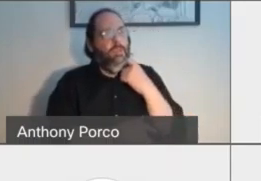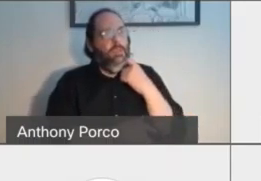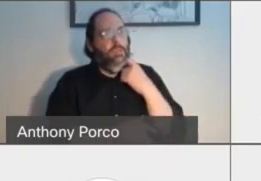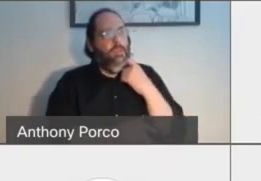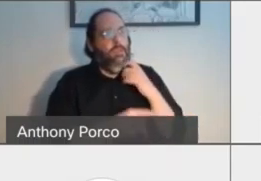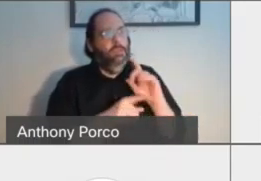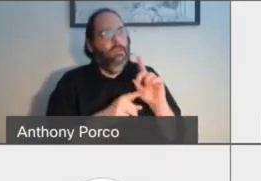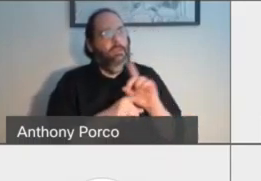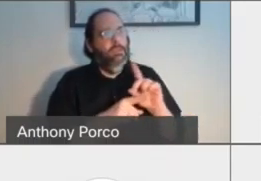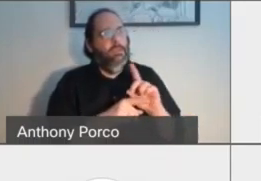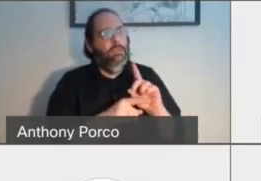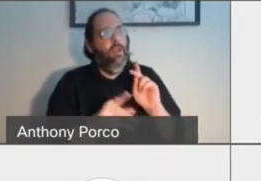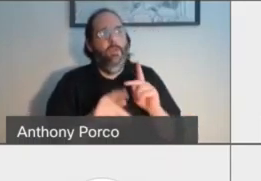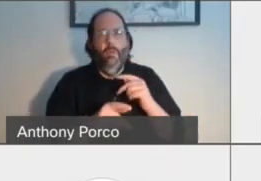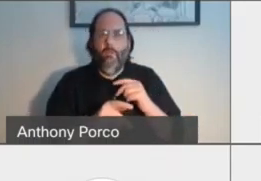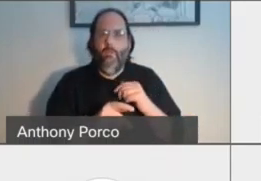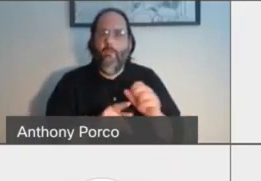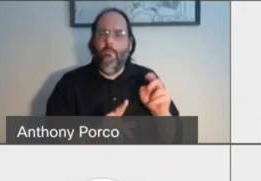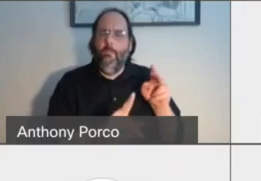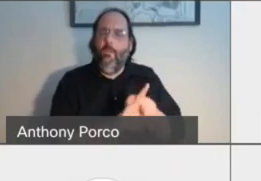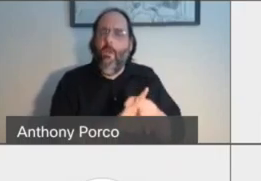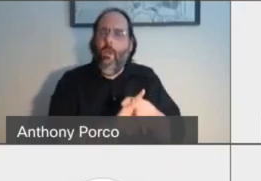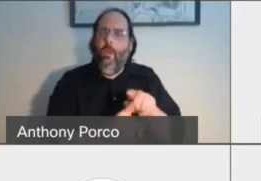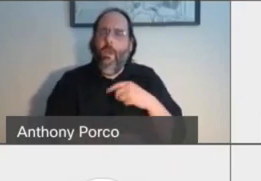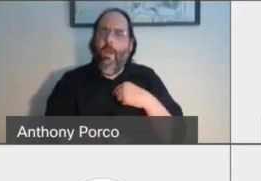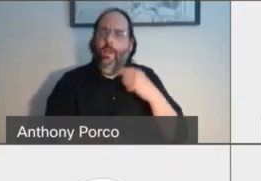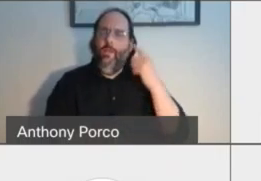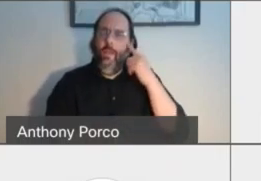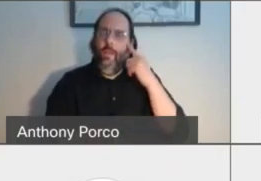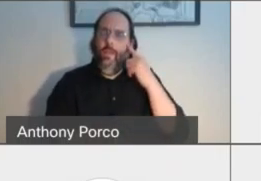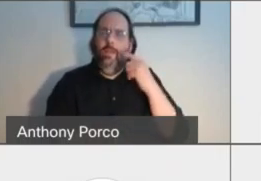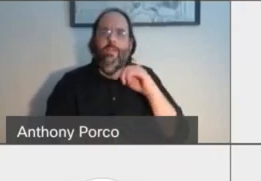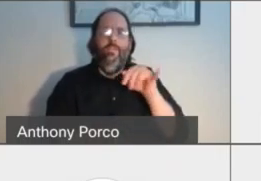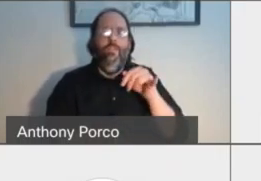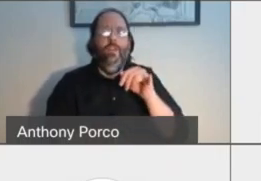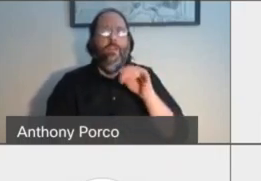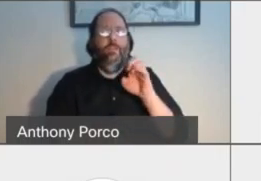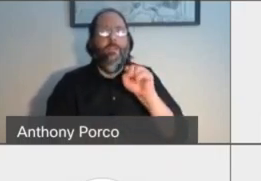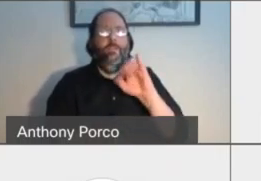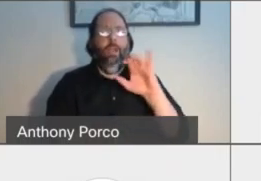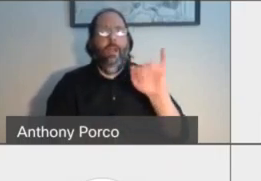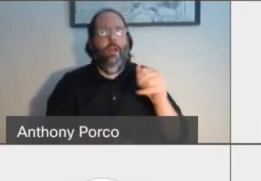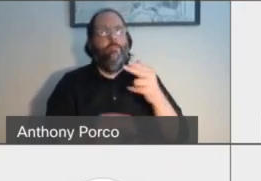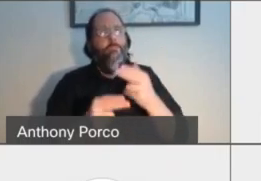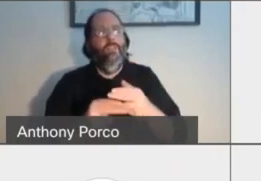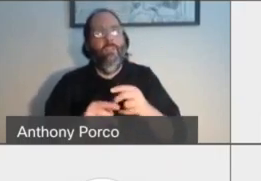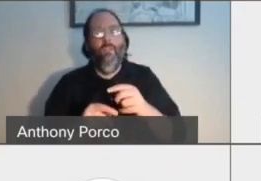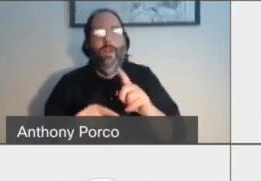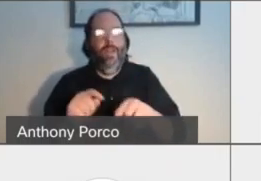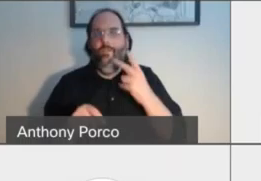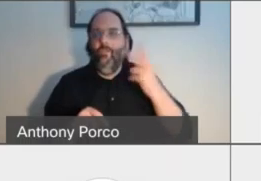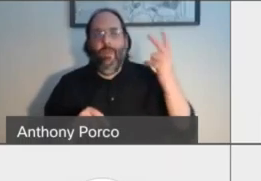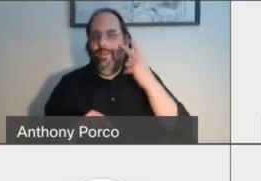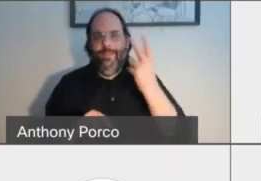detail that people had, and it's in Jessica's slide, so I won't be able to look back and see it. But, you know, people have